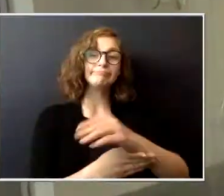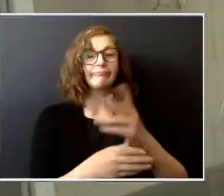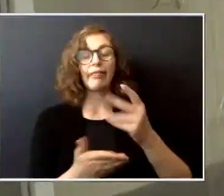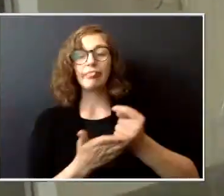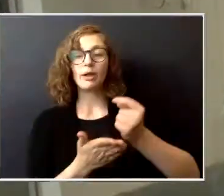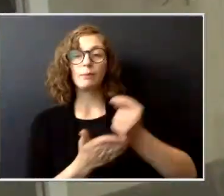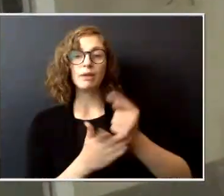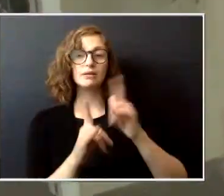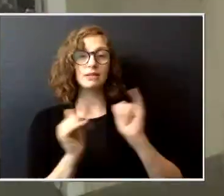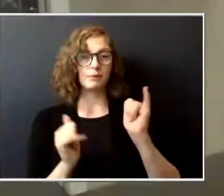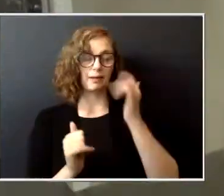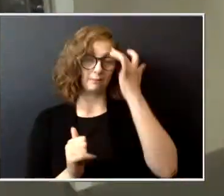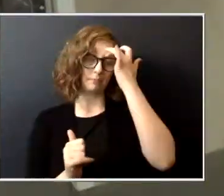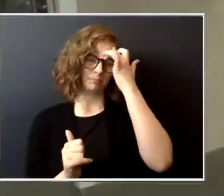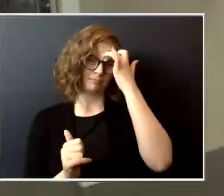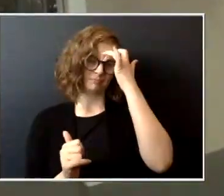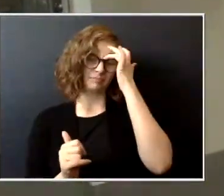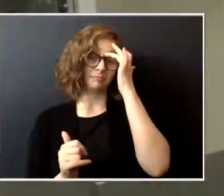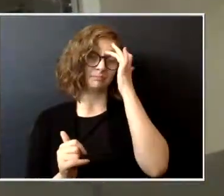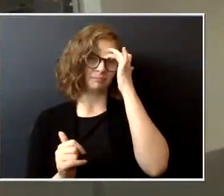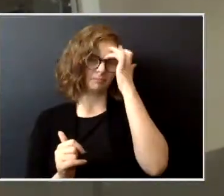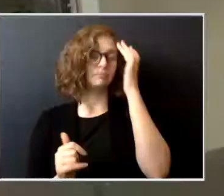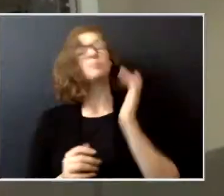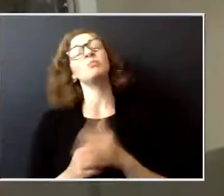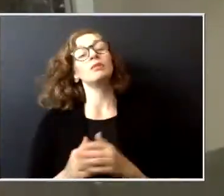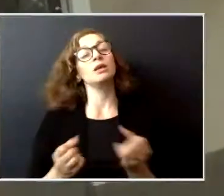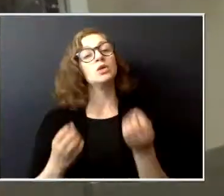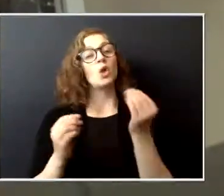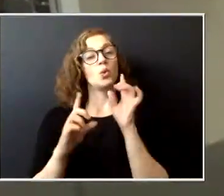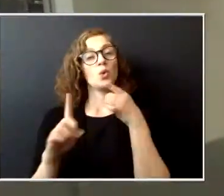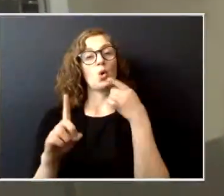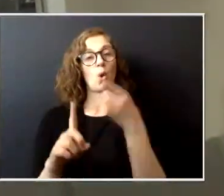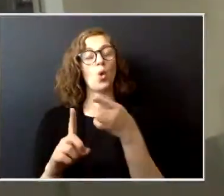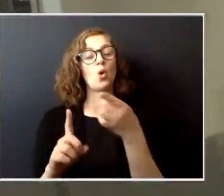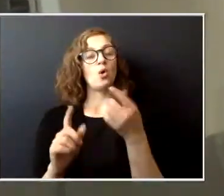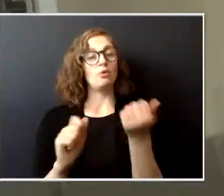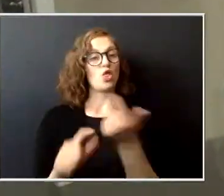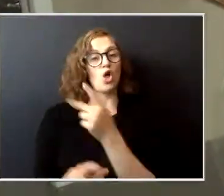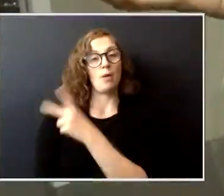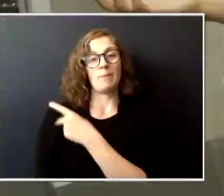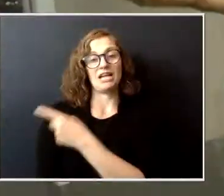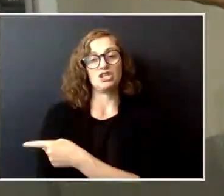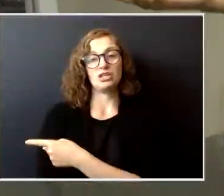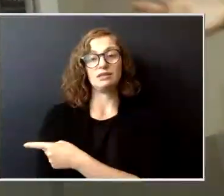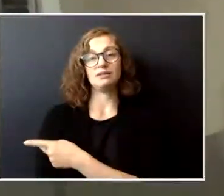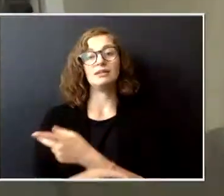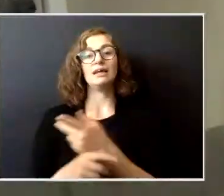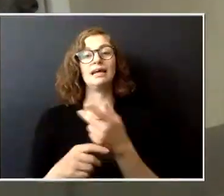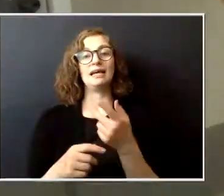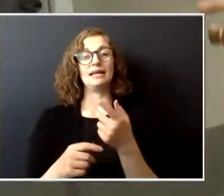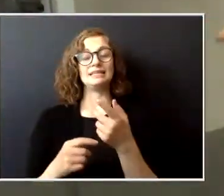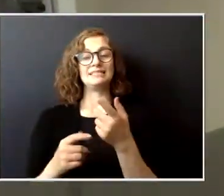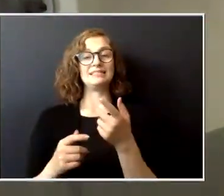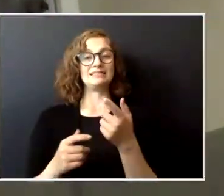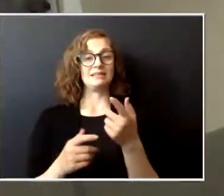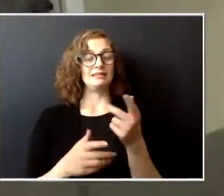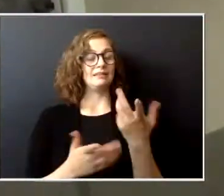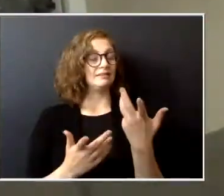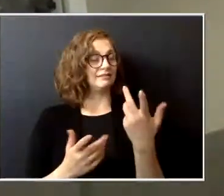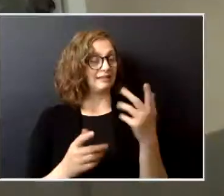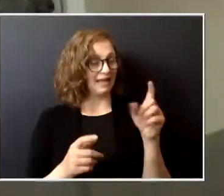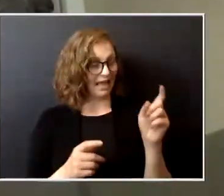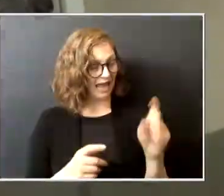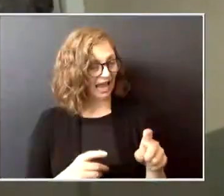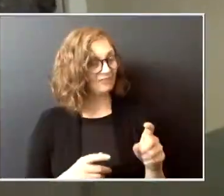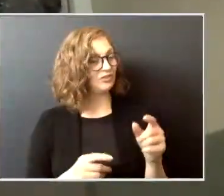patients is that we do less and less tank procedures and they start to tolerate more and more bedside procedures as they start to heal,